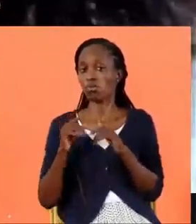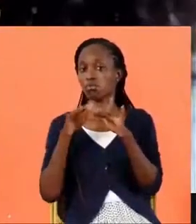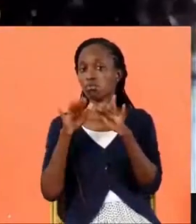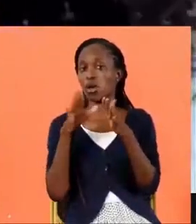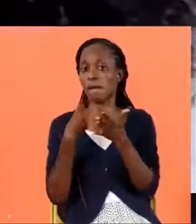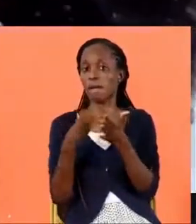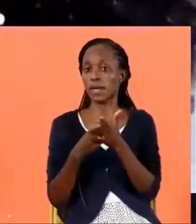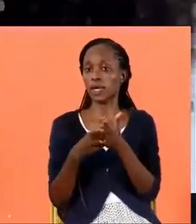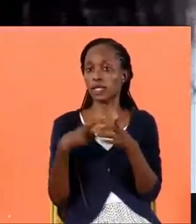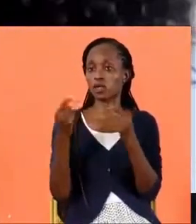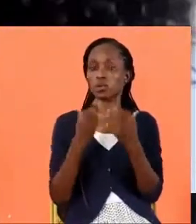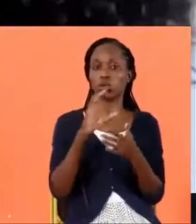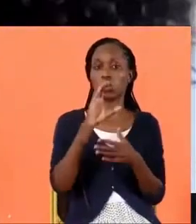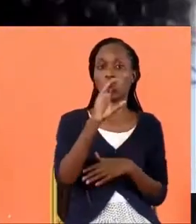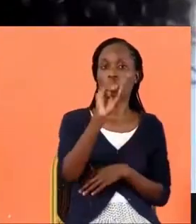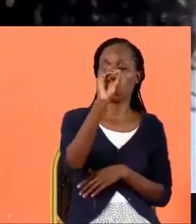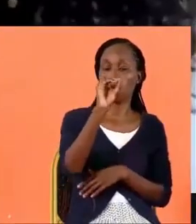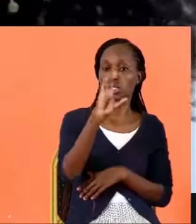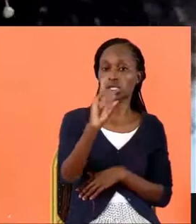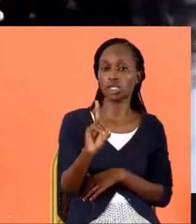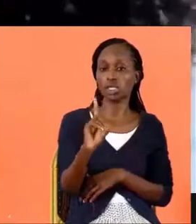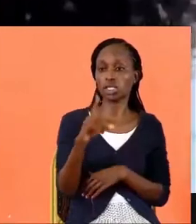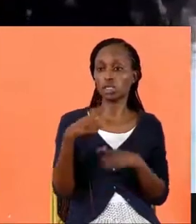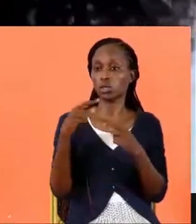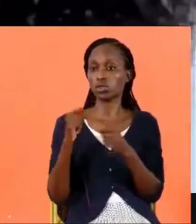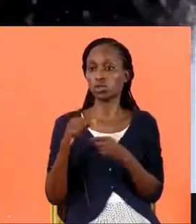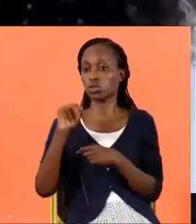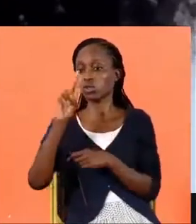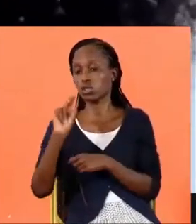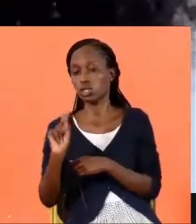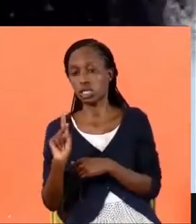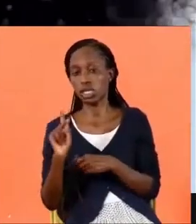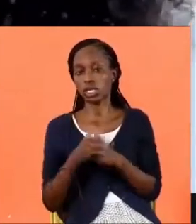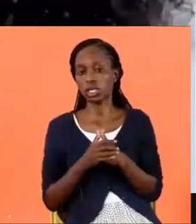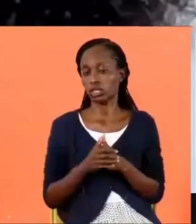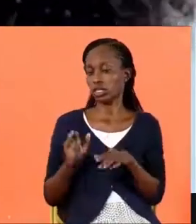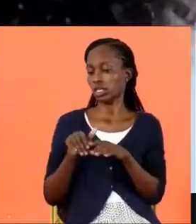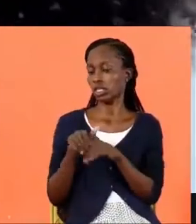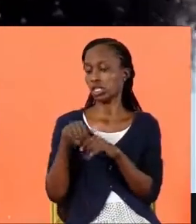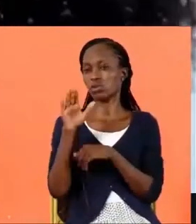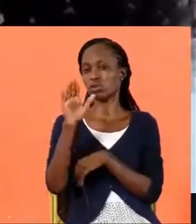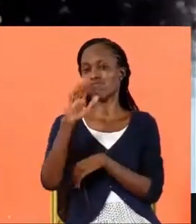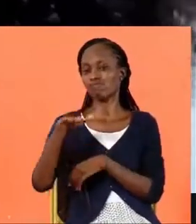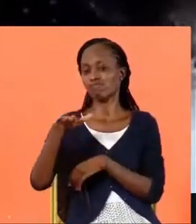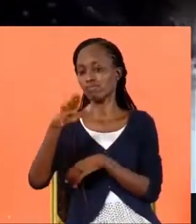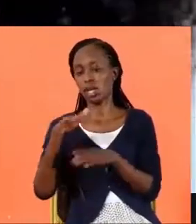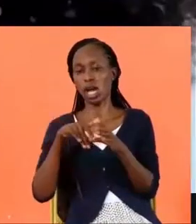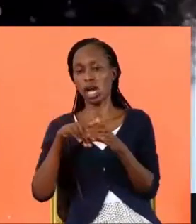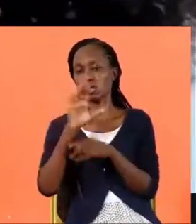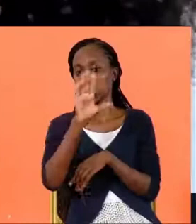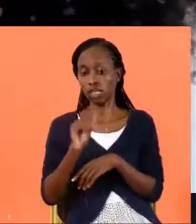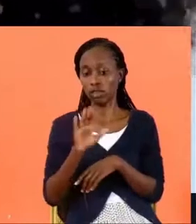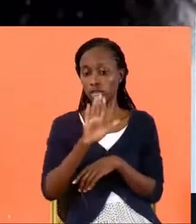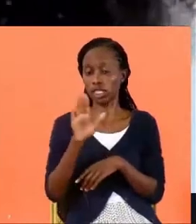the OECD, right? It's going to the United Kingdom and overseas territories, right? And at present, those are the